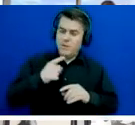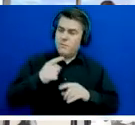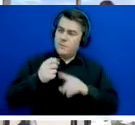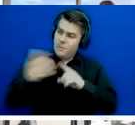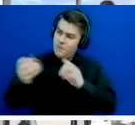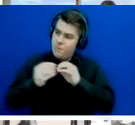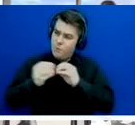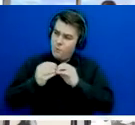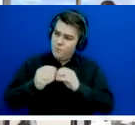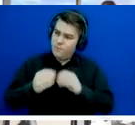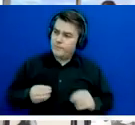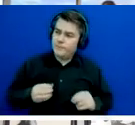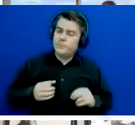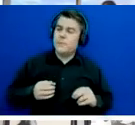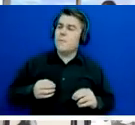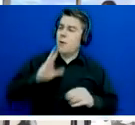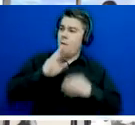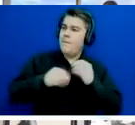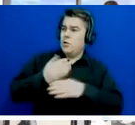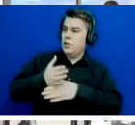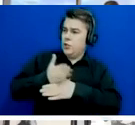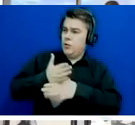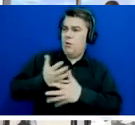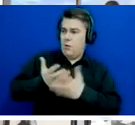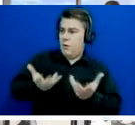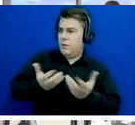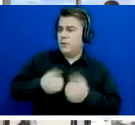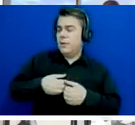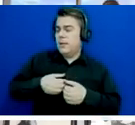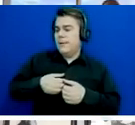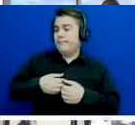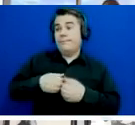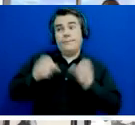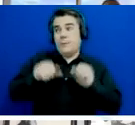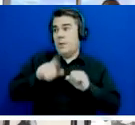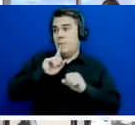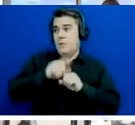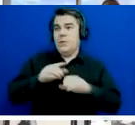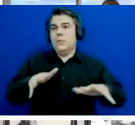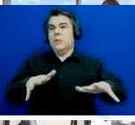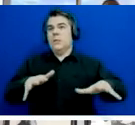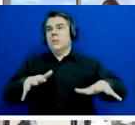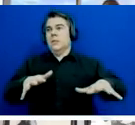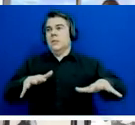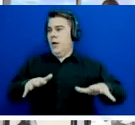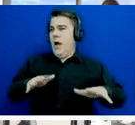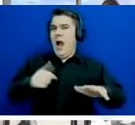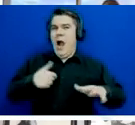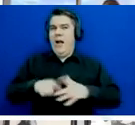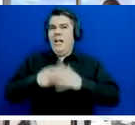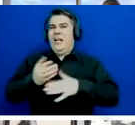we talk about sharing a lot, and that can be really nerve-wracking to people, right? How do I start